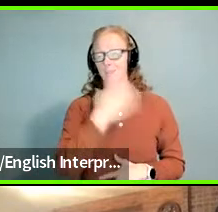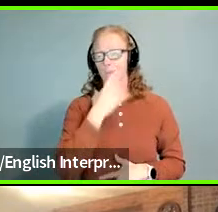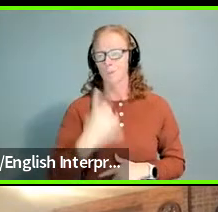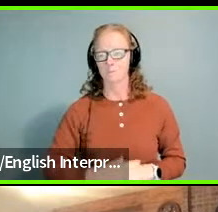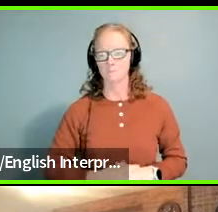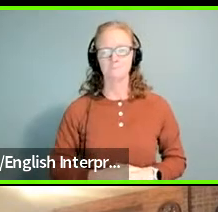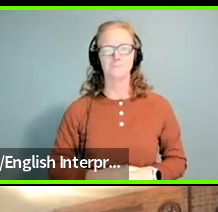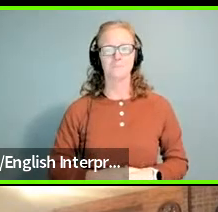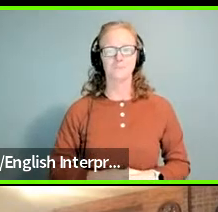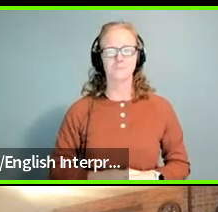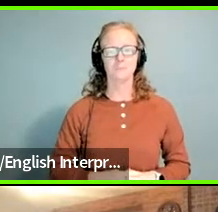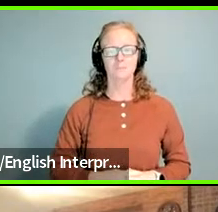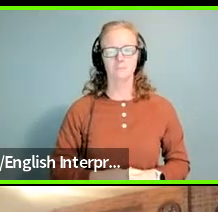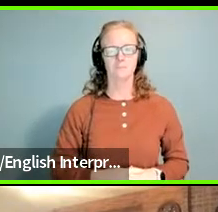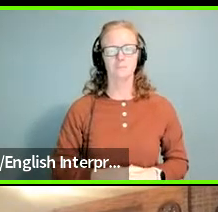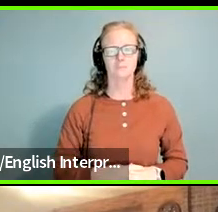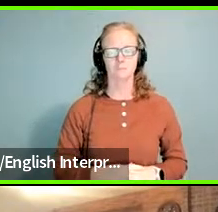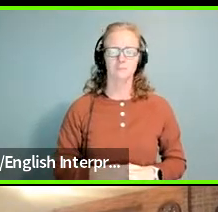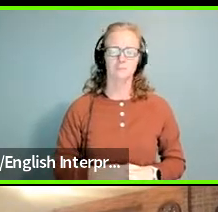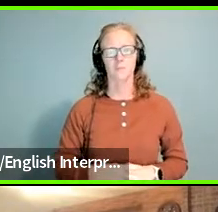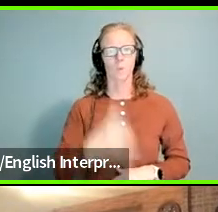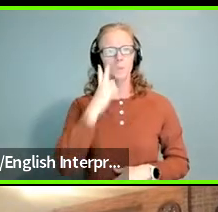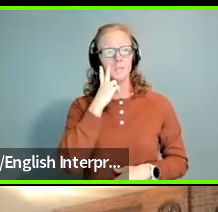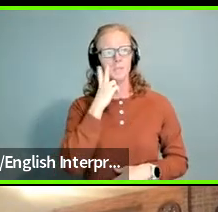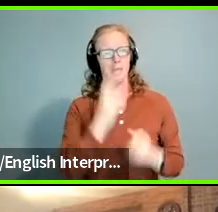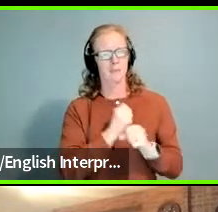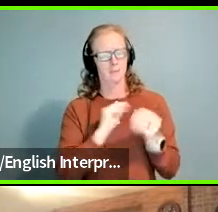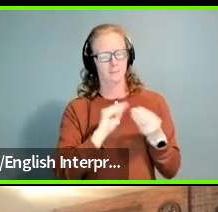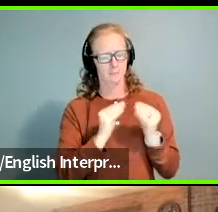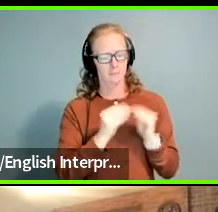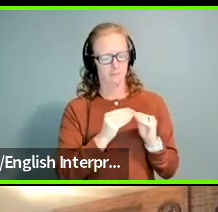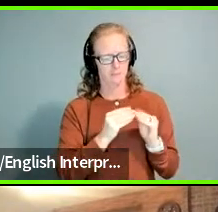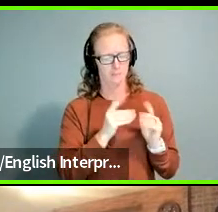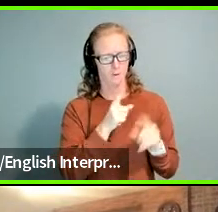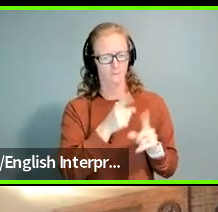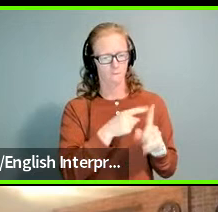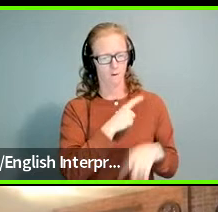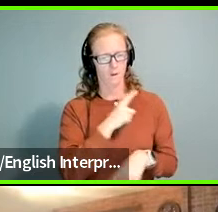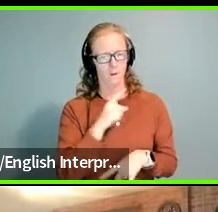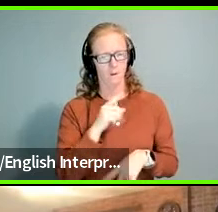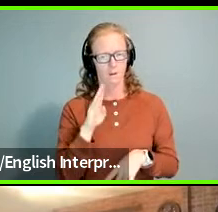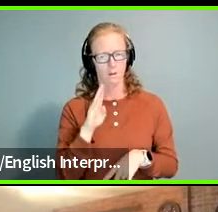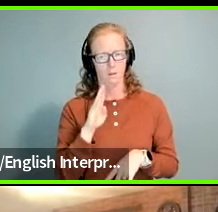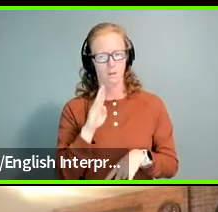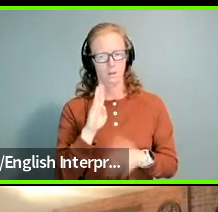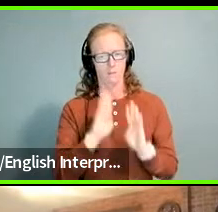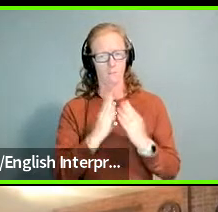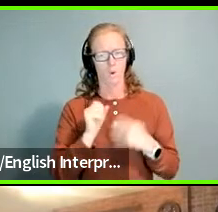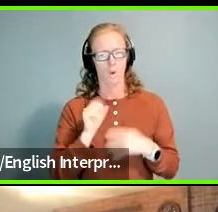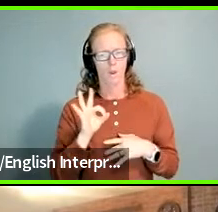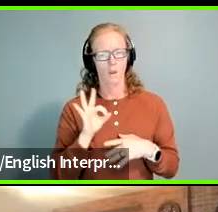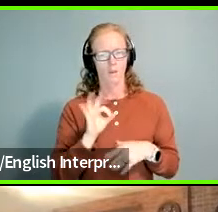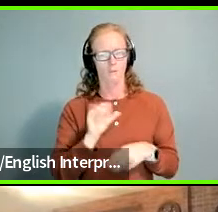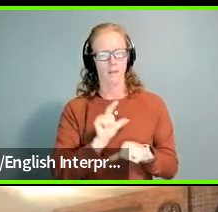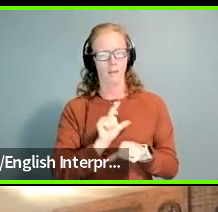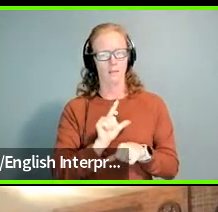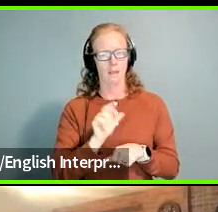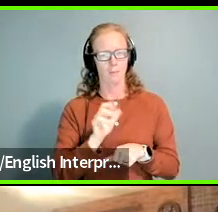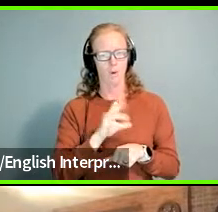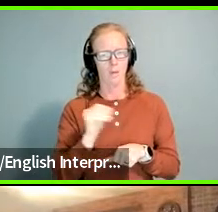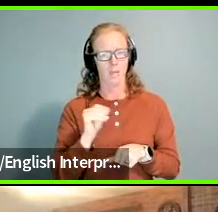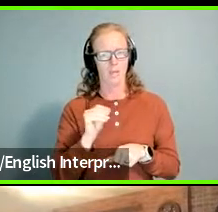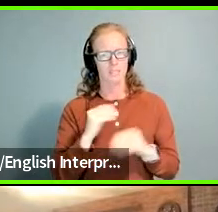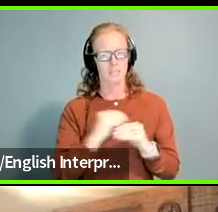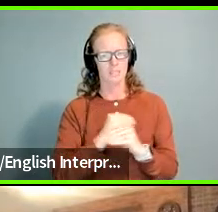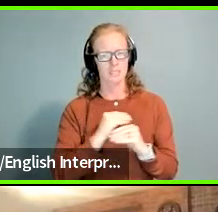got those statistics from, I think, the Bureau of Labor and Statistics, as far as if it gets to Buy America or Buy